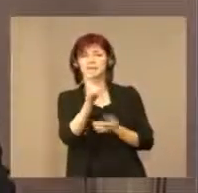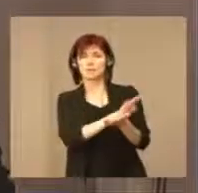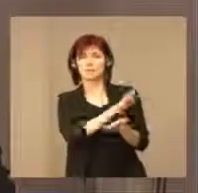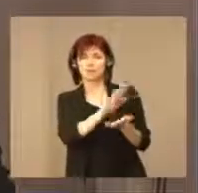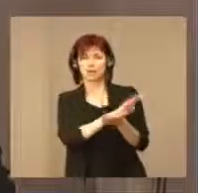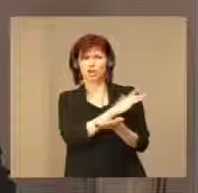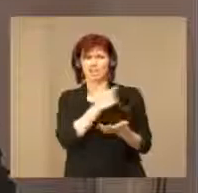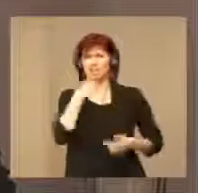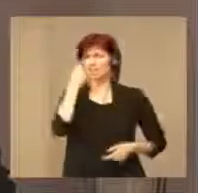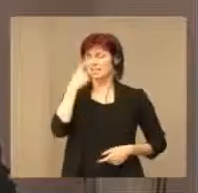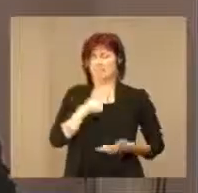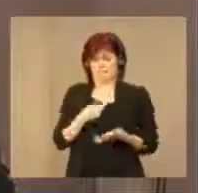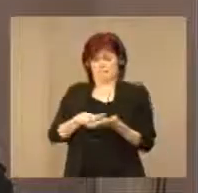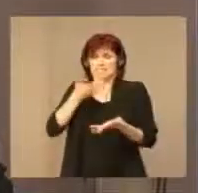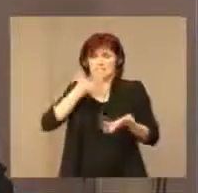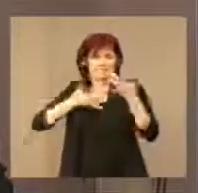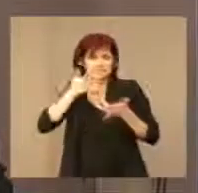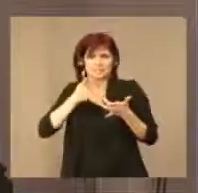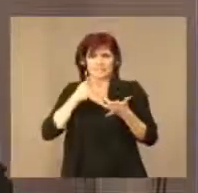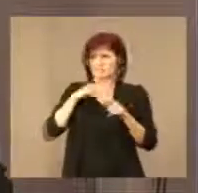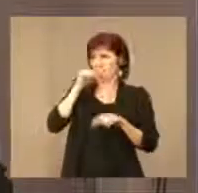as I don't have a lot of money like others?